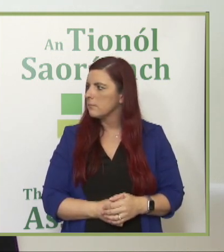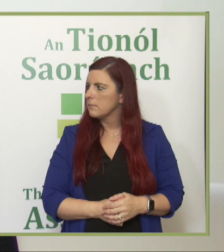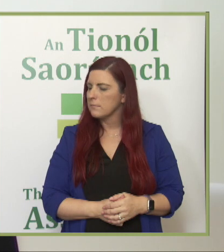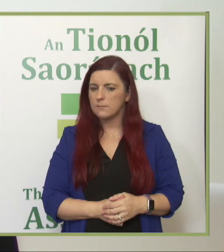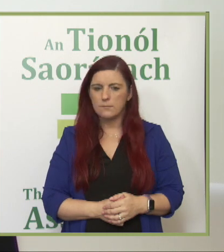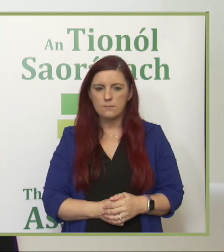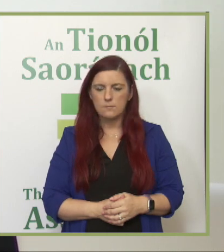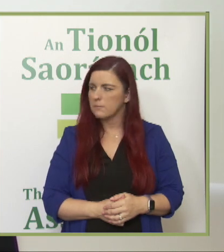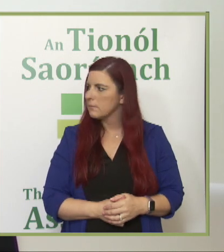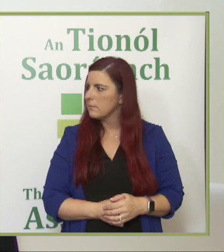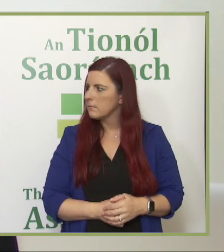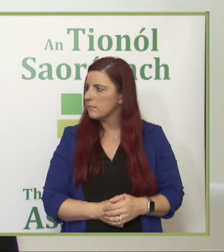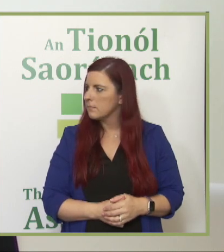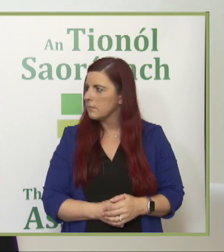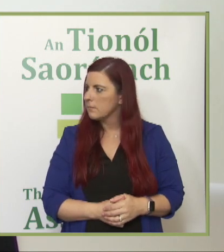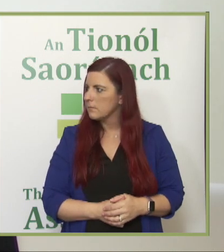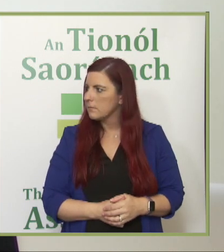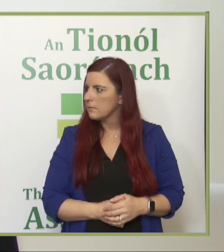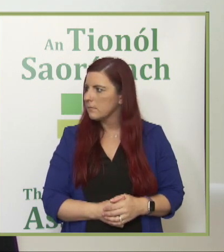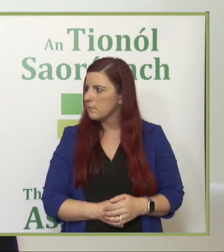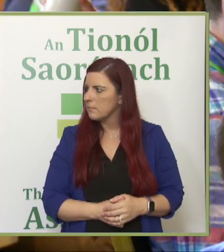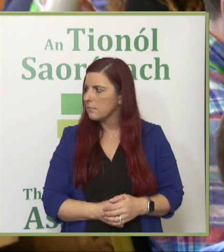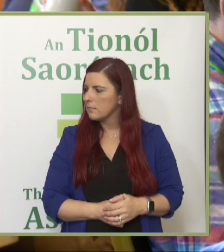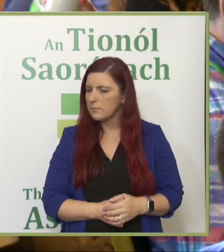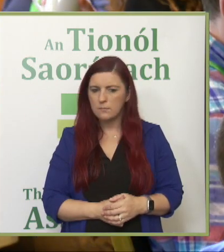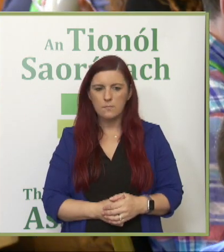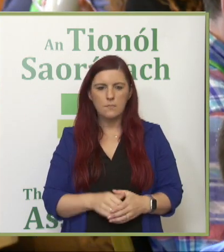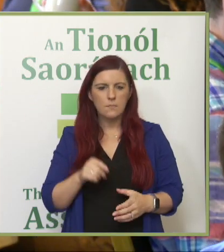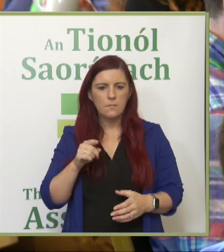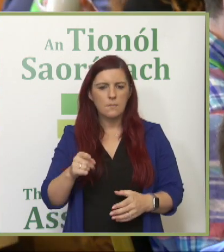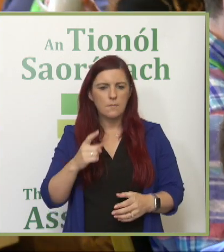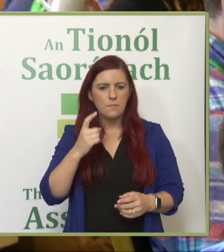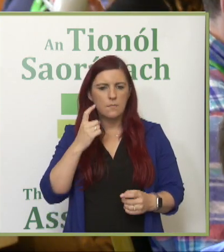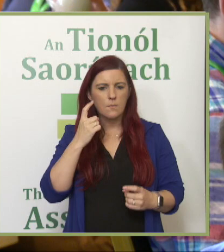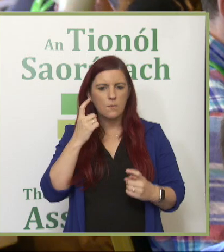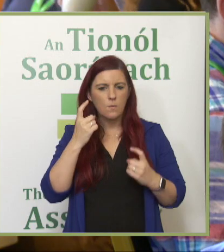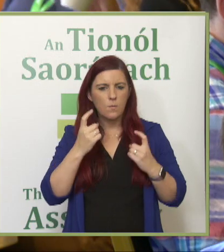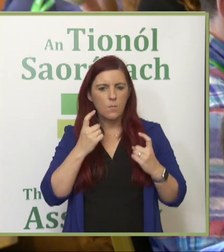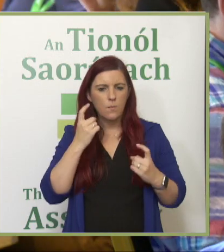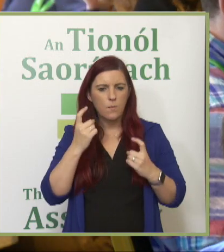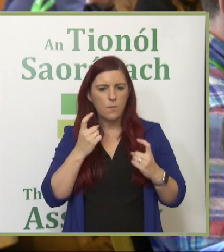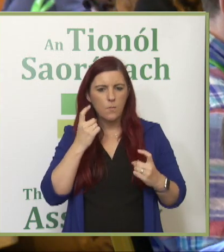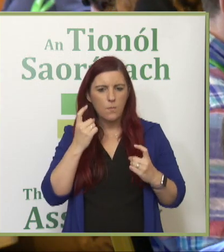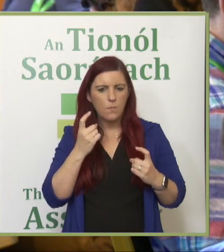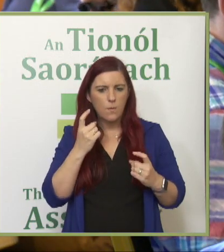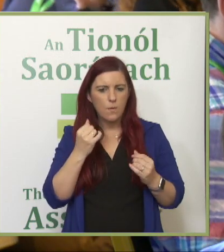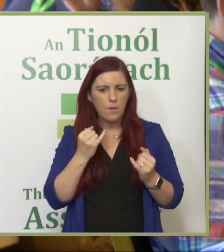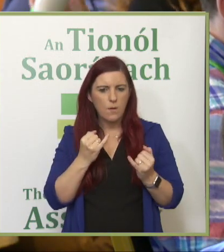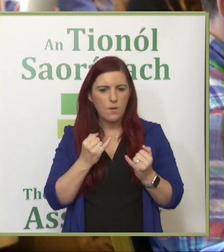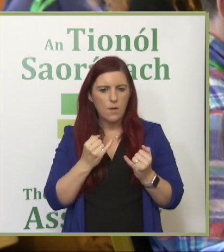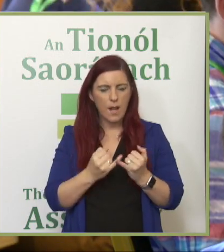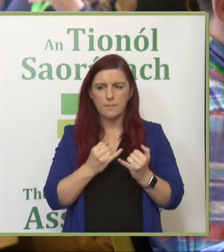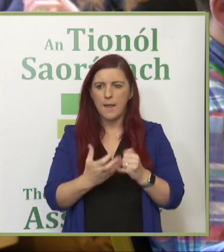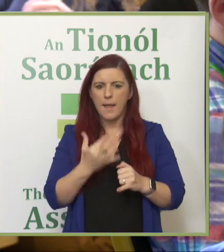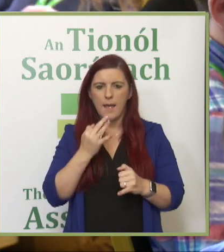Just a question for Justin Kelly. Does the adult caution scheme enhance the sense of impunity that one can be caught with